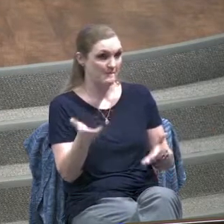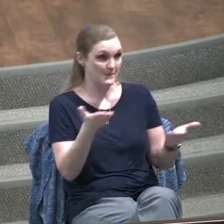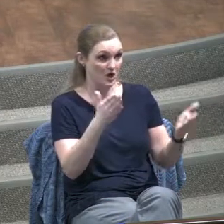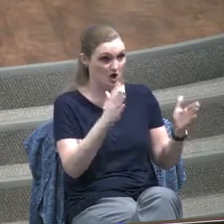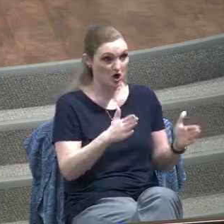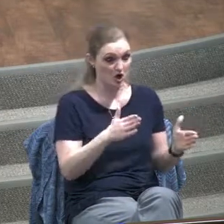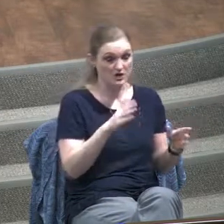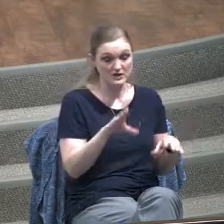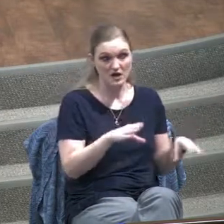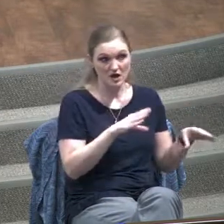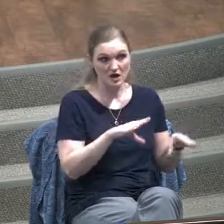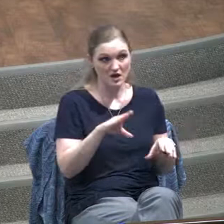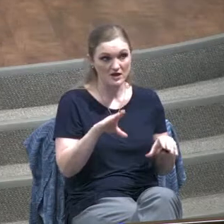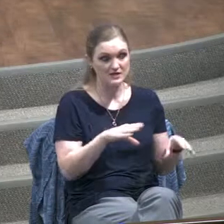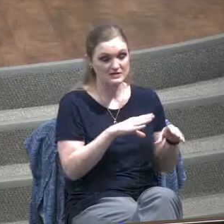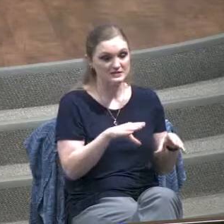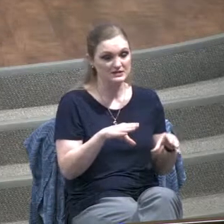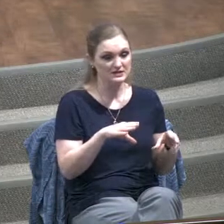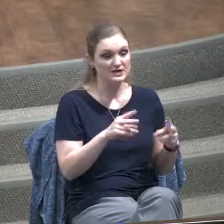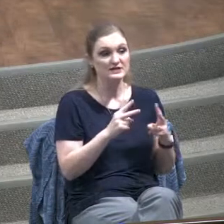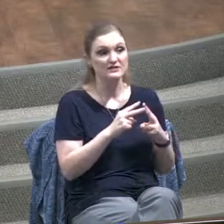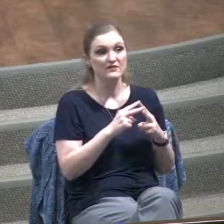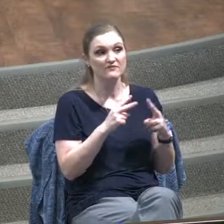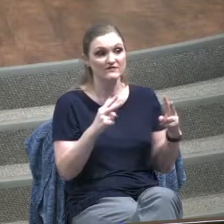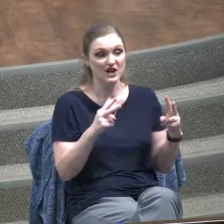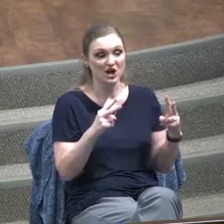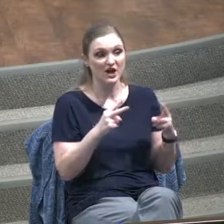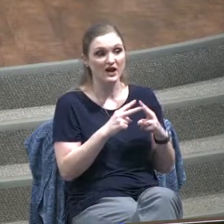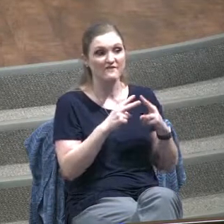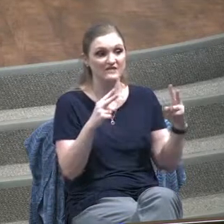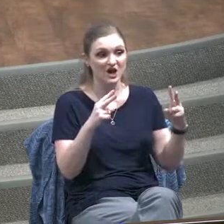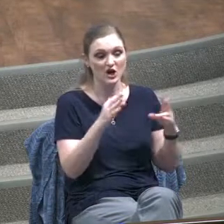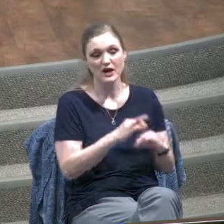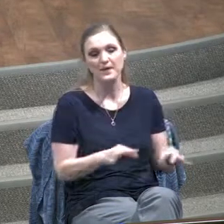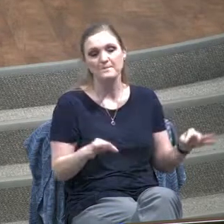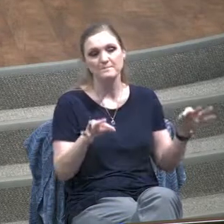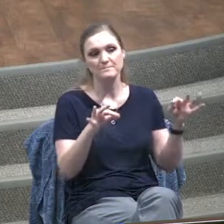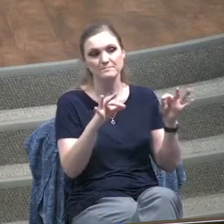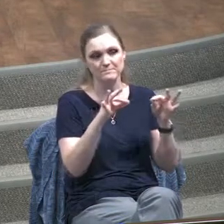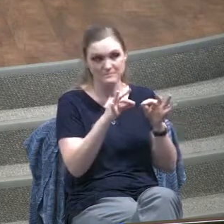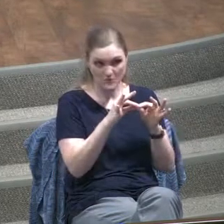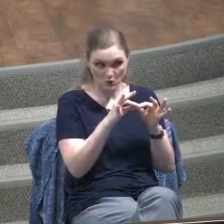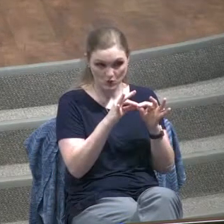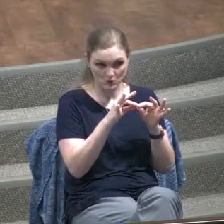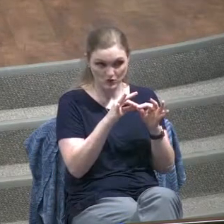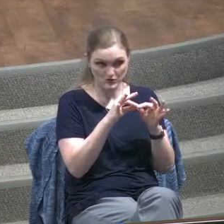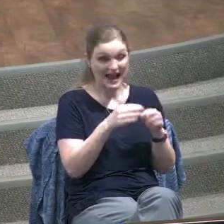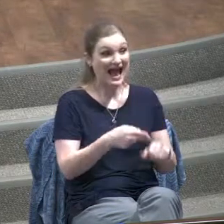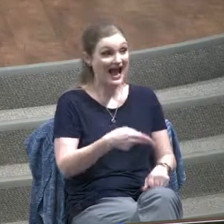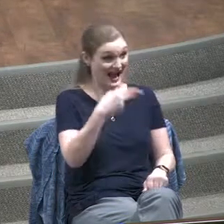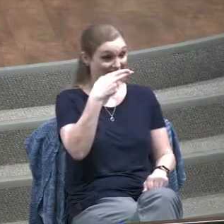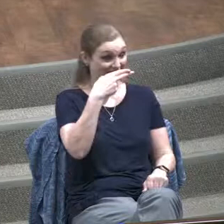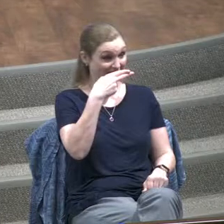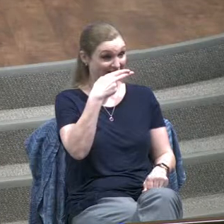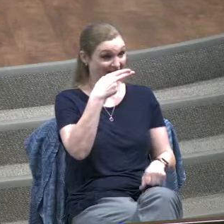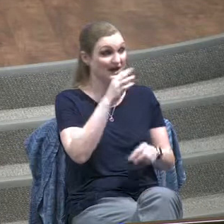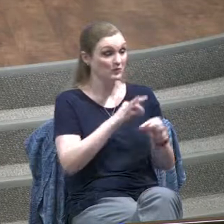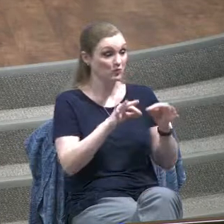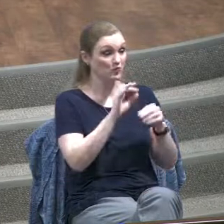does, it's an extremely, extremely important and high-ranking